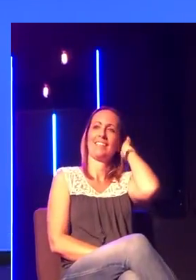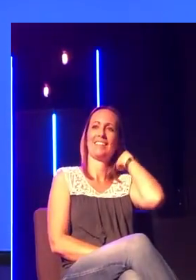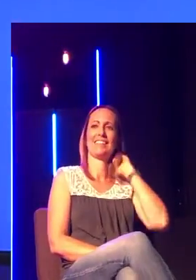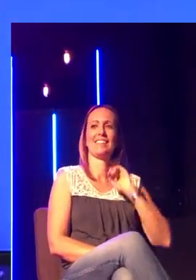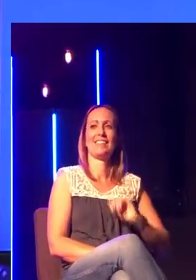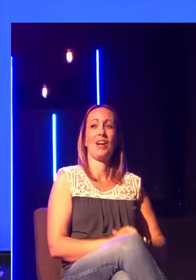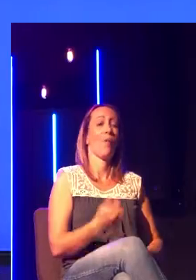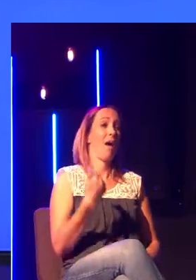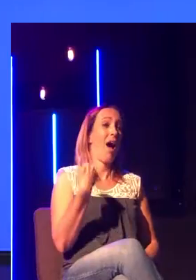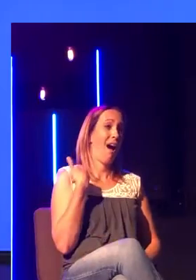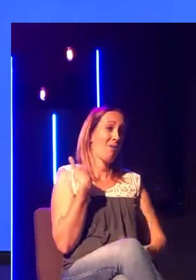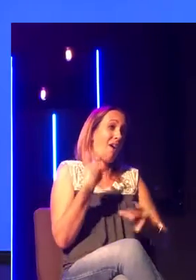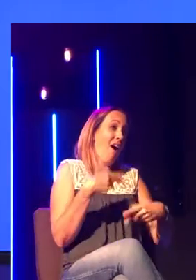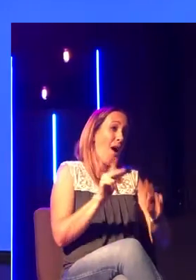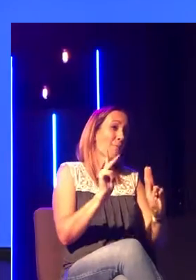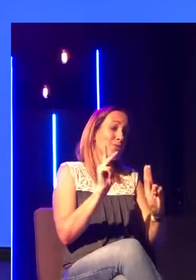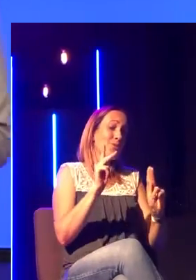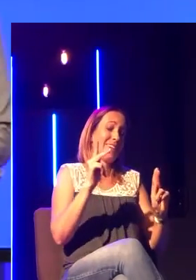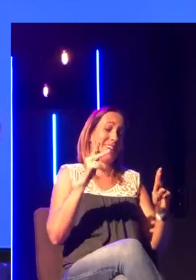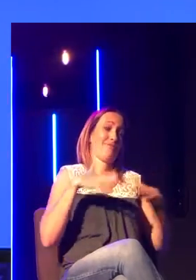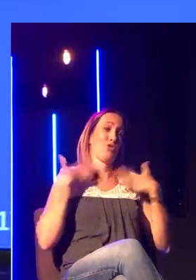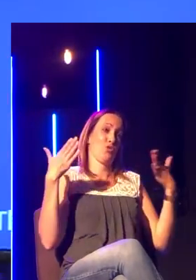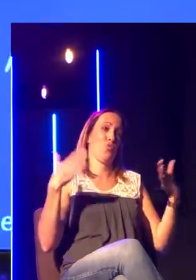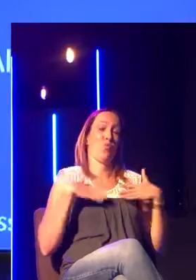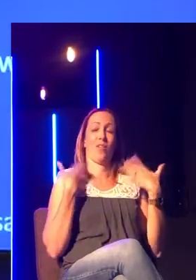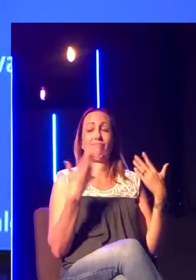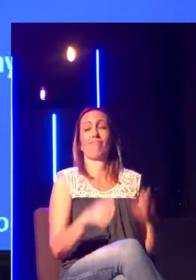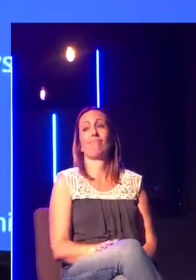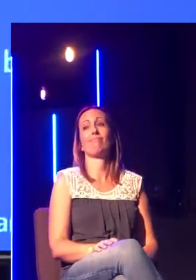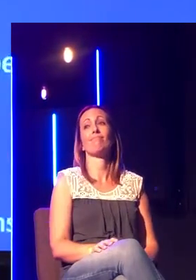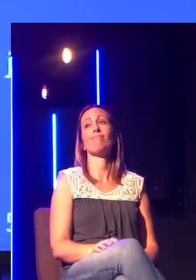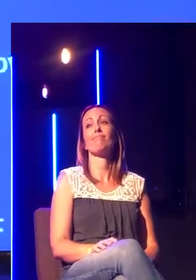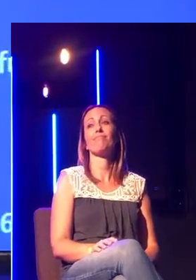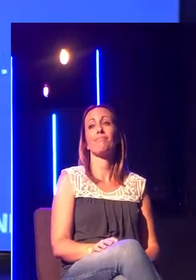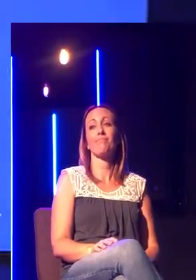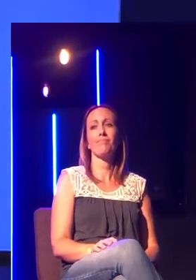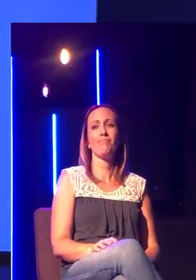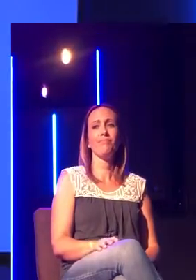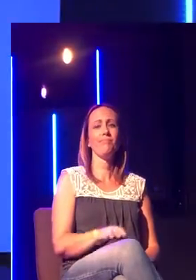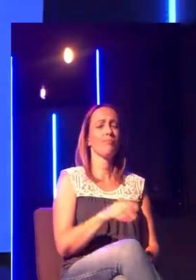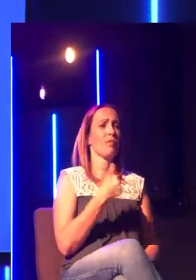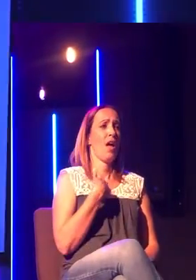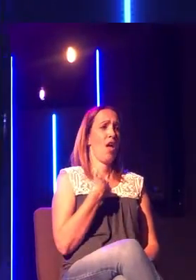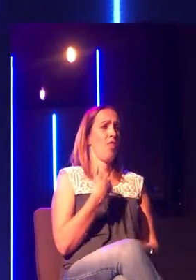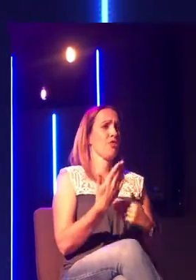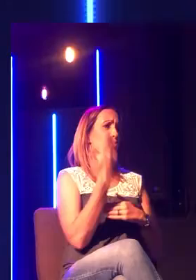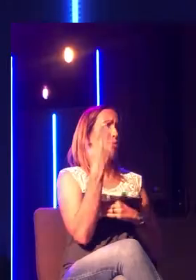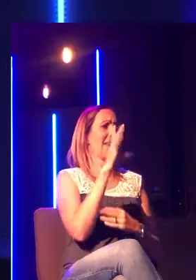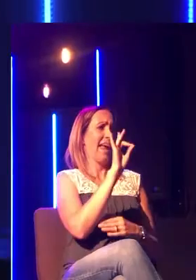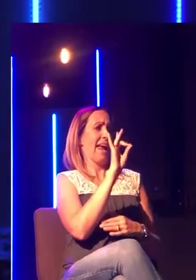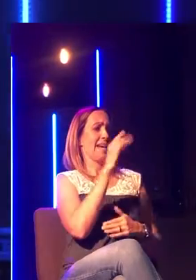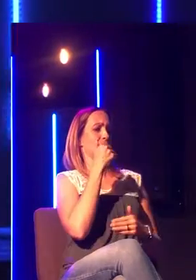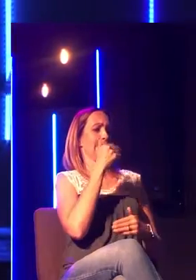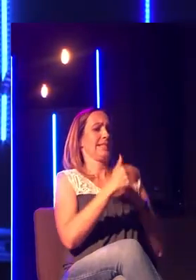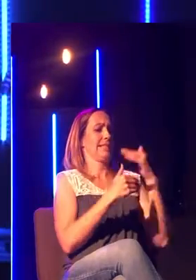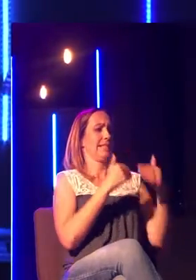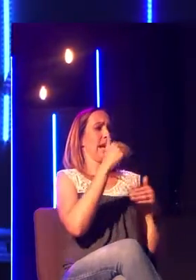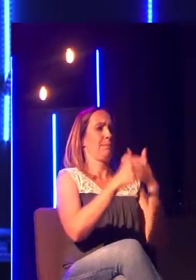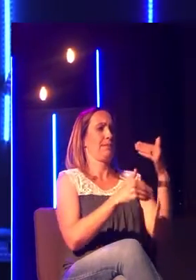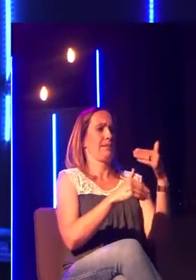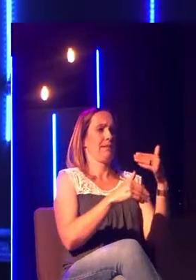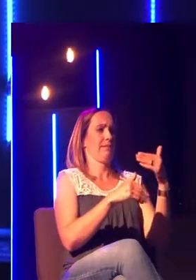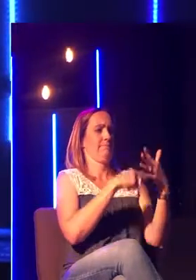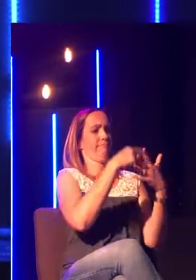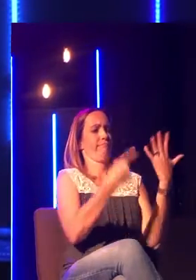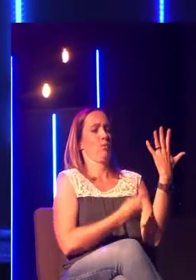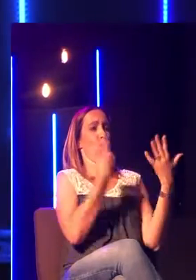we had an opportunity for joy. I want to share with you this morning 8 steps to living with joy, because joy is not just the